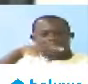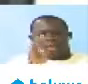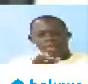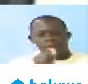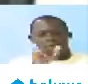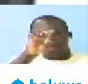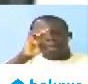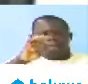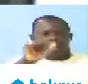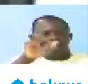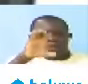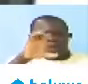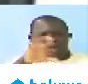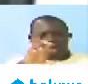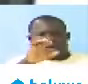Mustafa